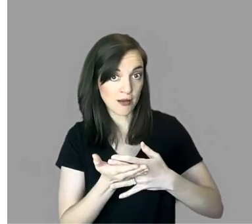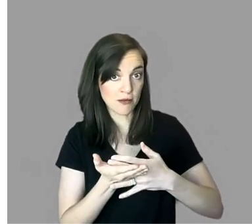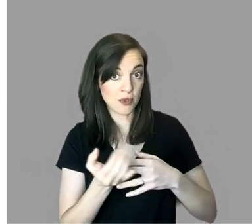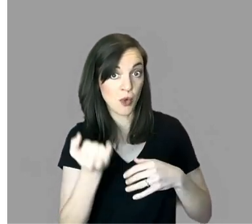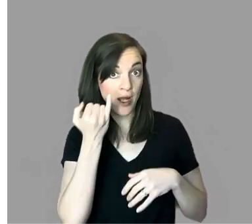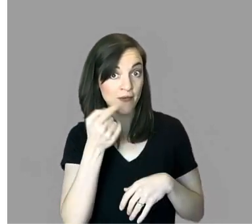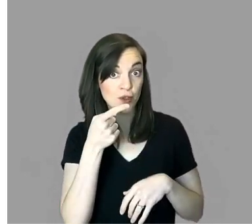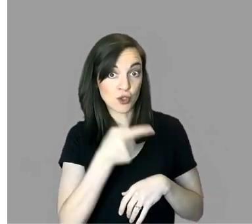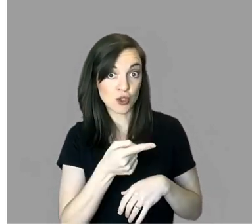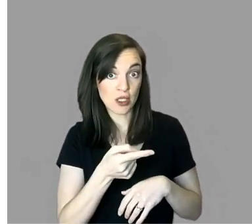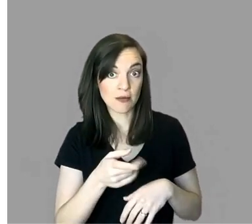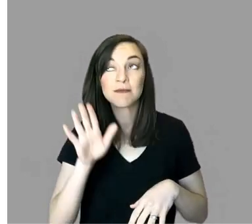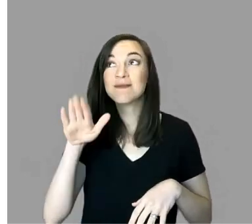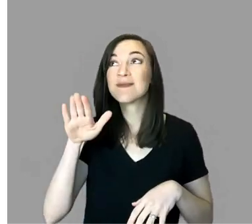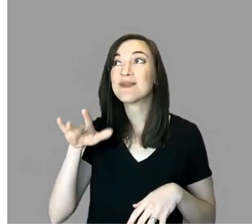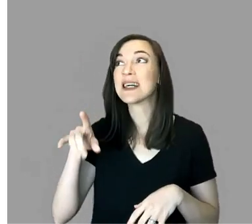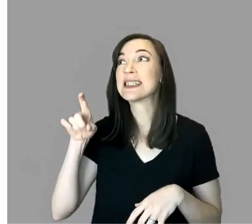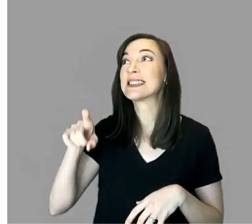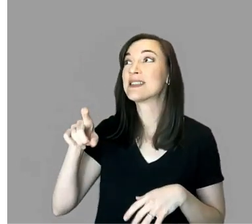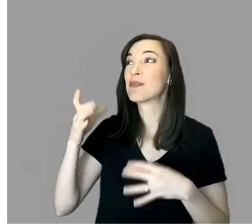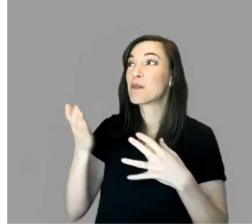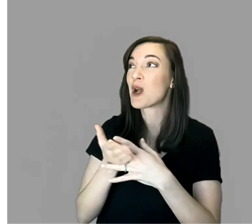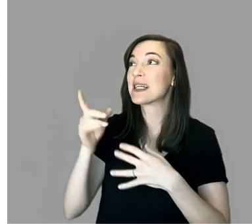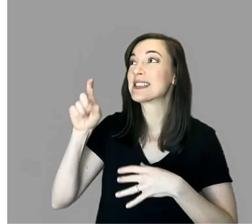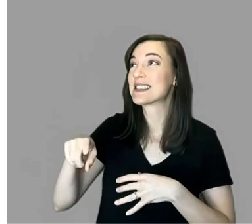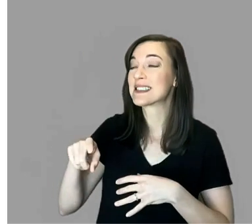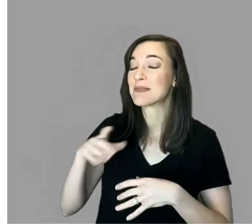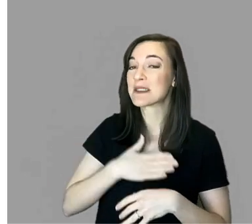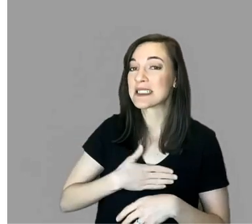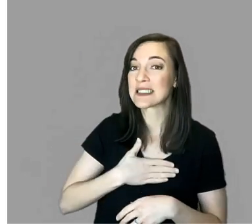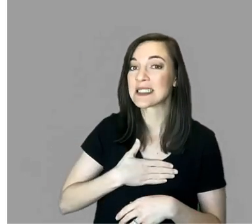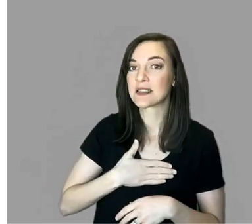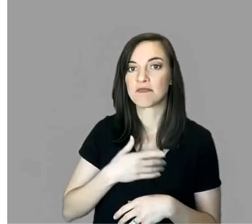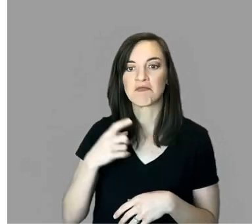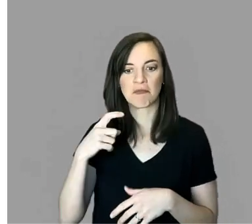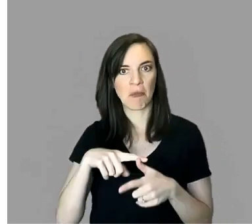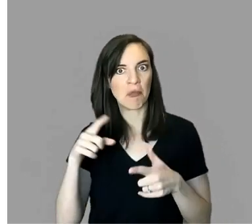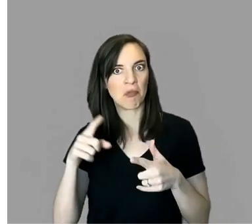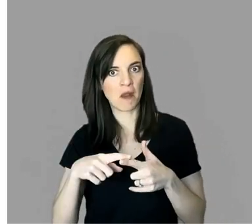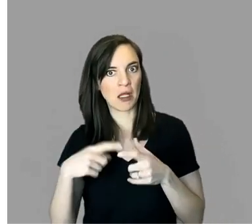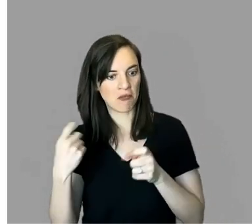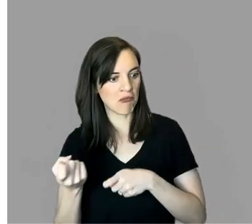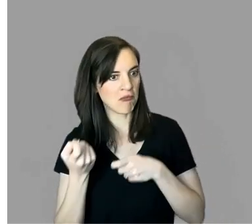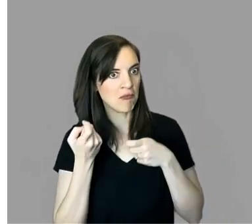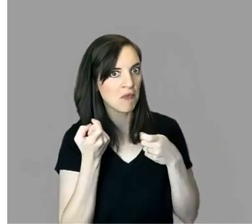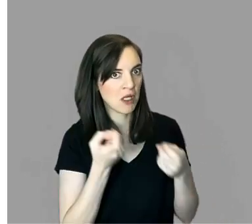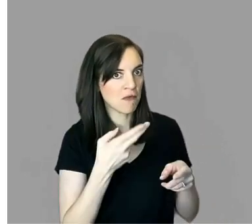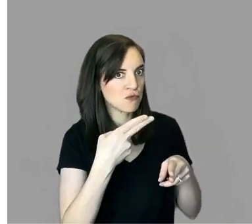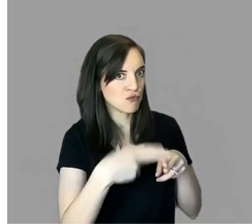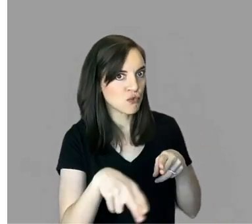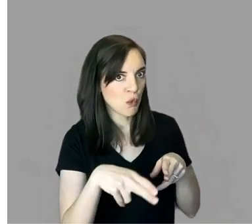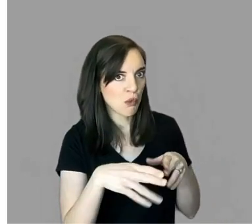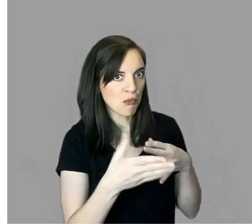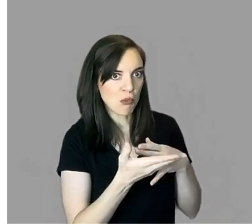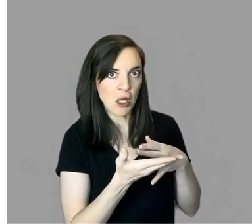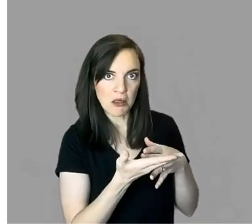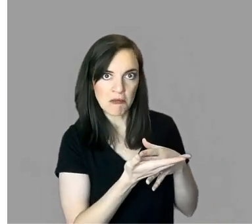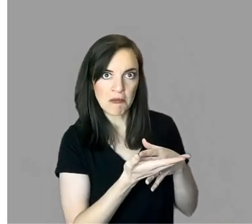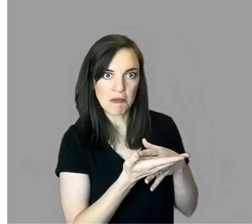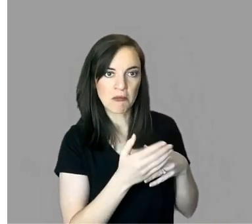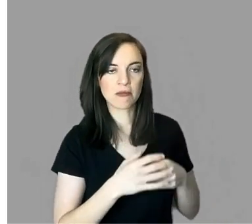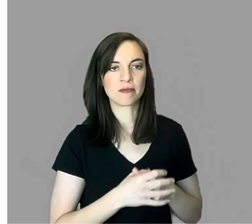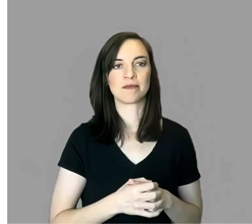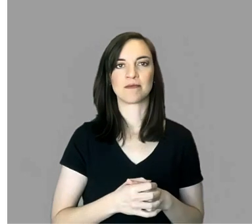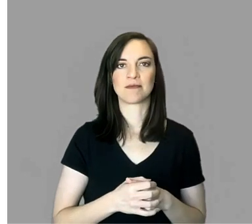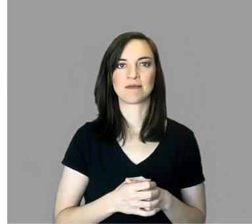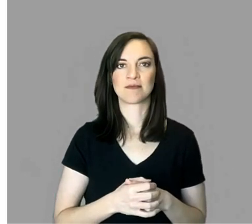avoid. We taught a more appropriate way for Natasha to escape or avoid the task, so when she uses the new replacement behavior of requesting